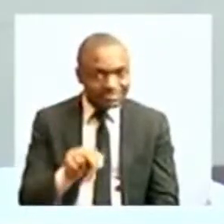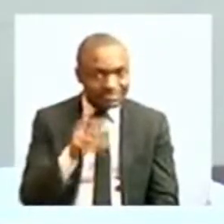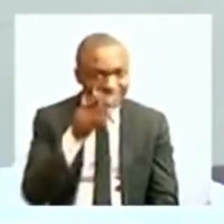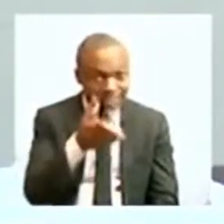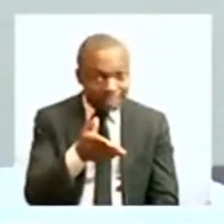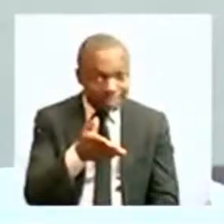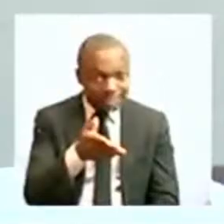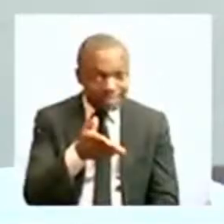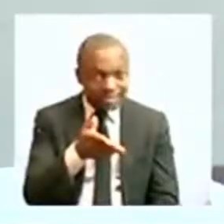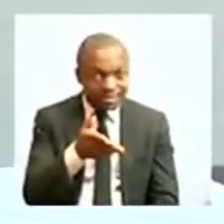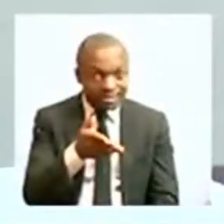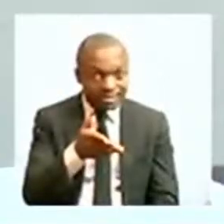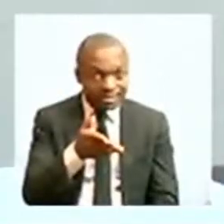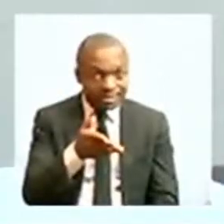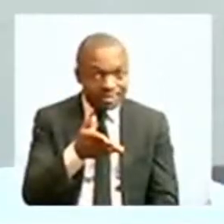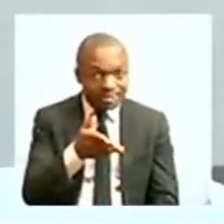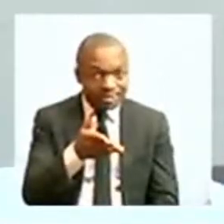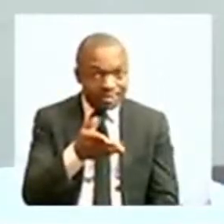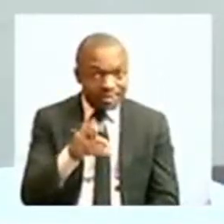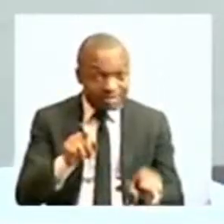in line with what the president has said?